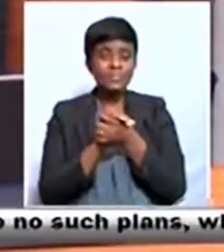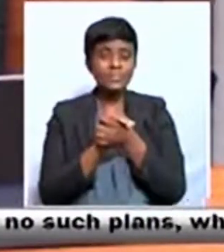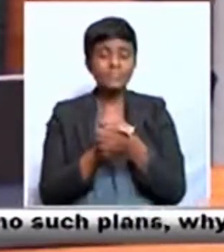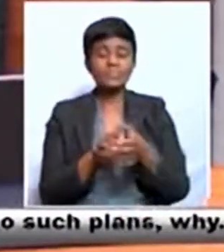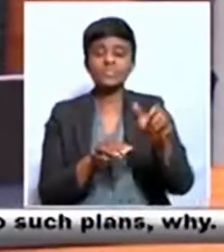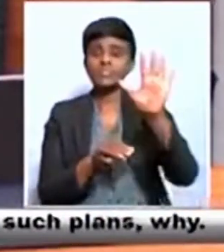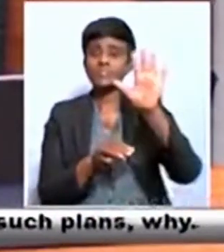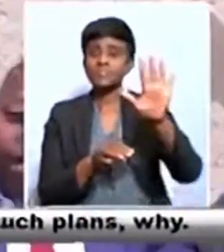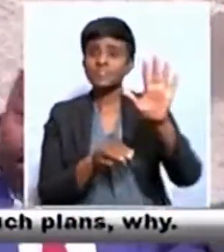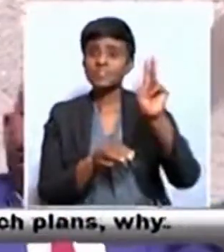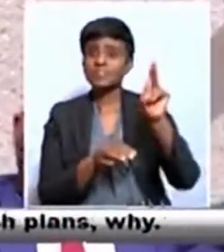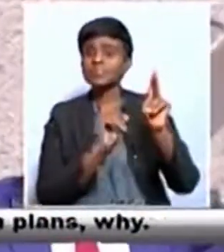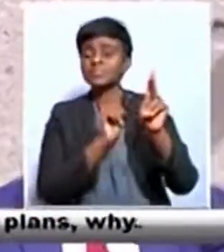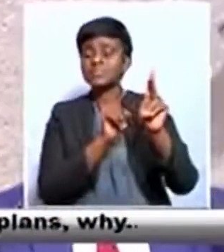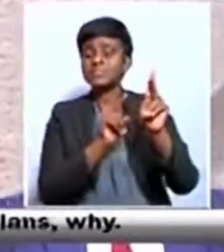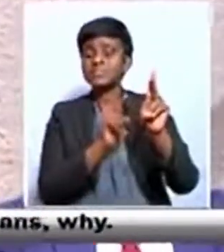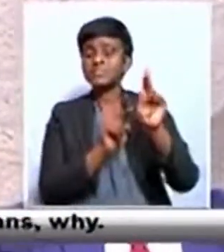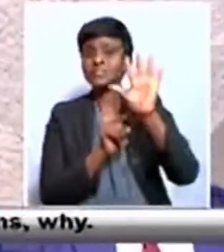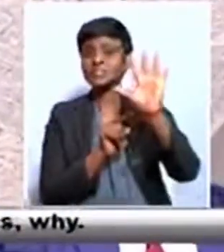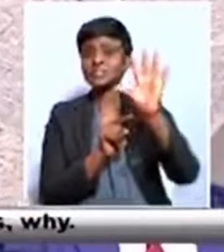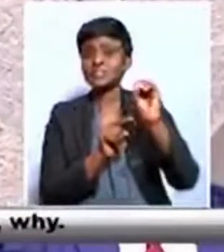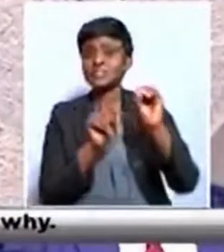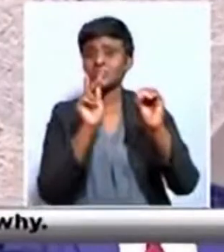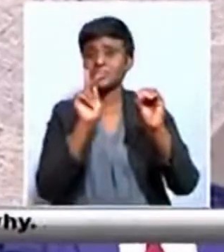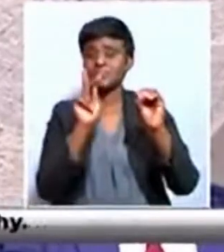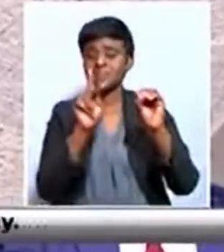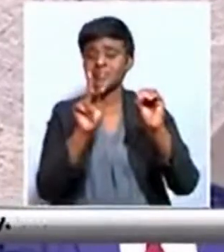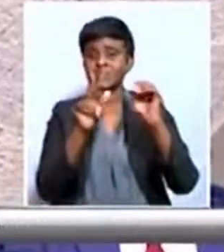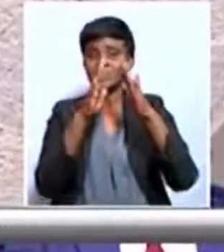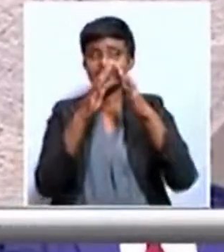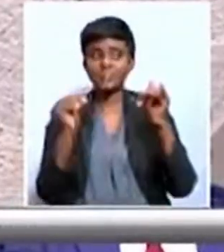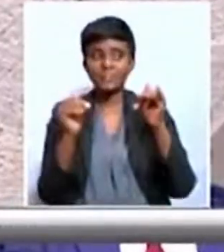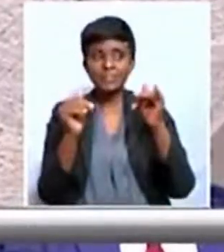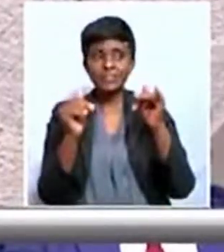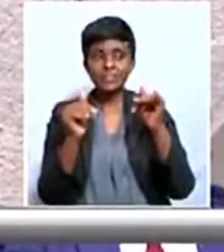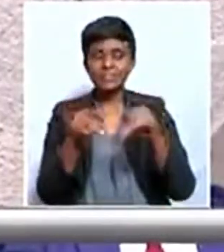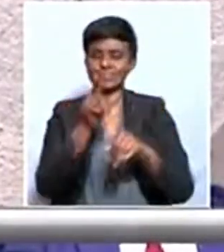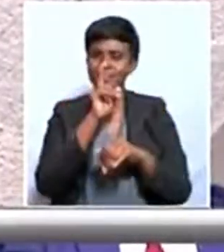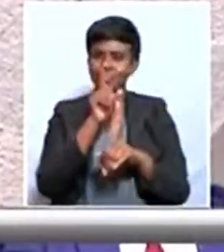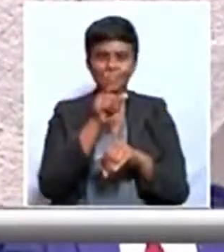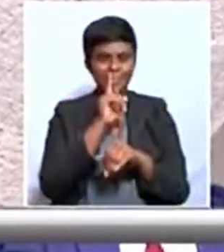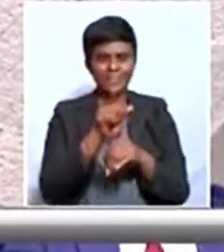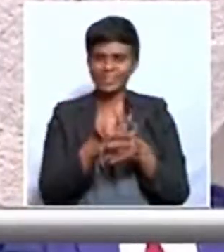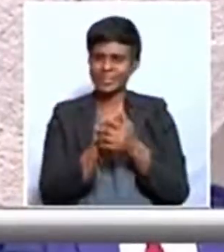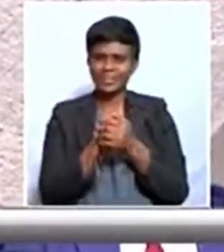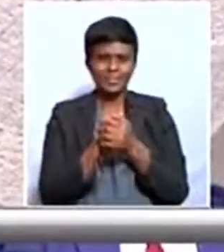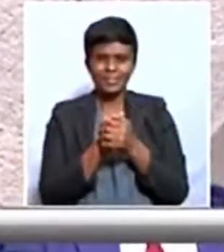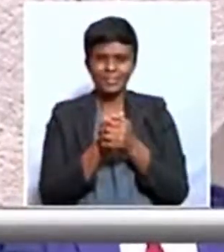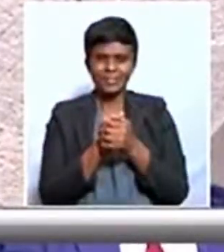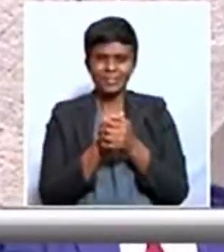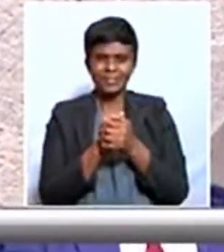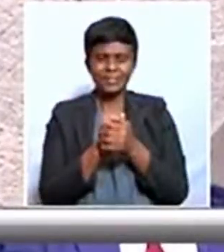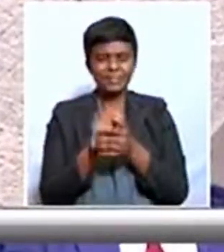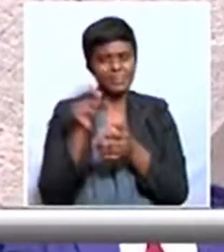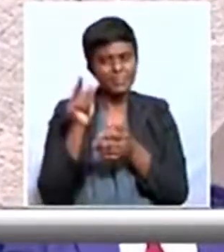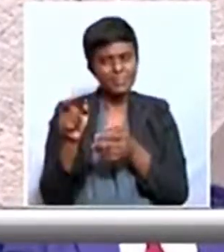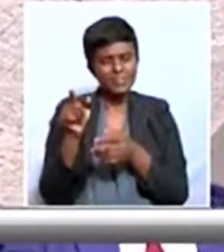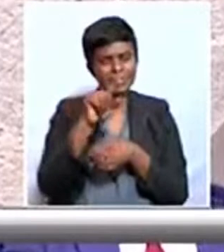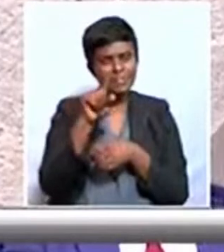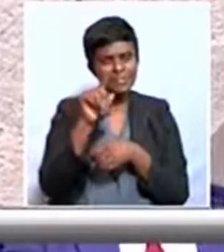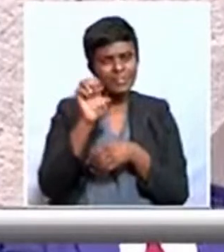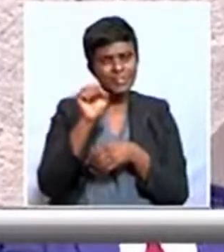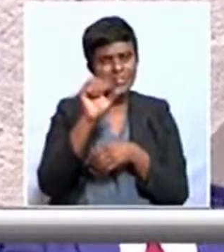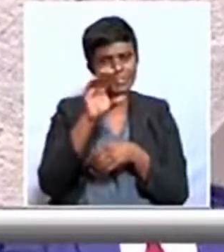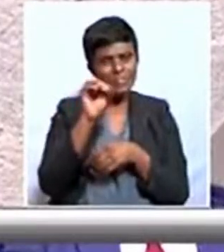kwacha, 50 kwacha, a house. Surely, is ZESCO maintaining